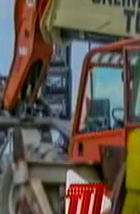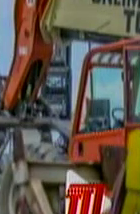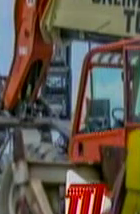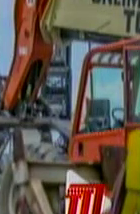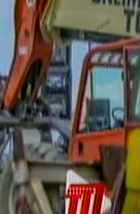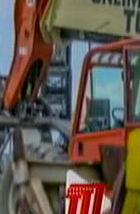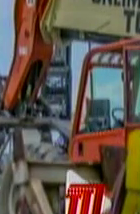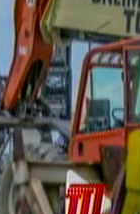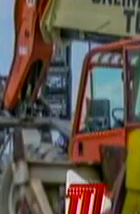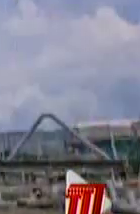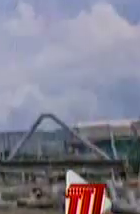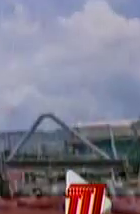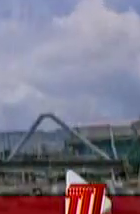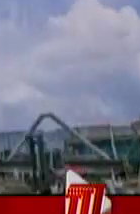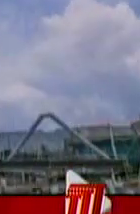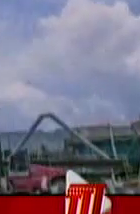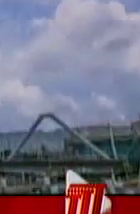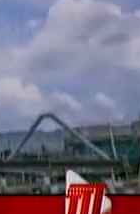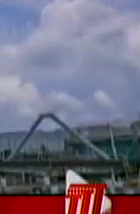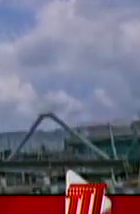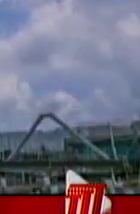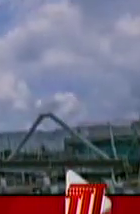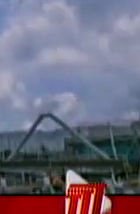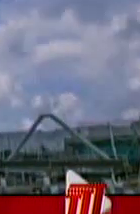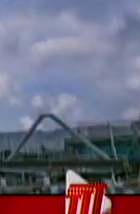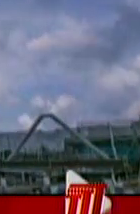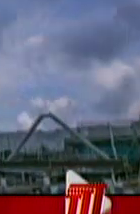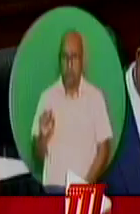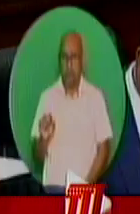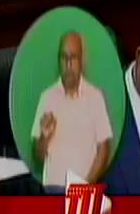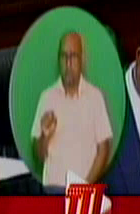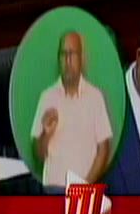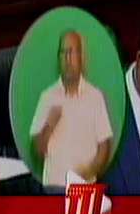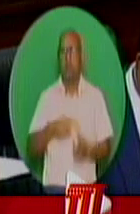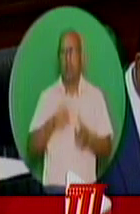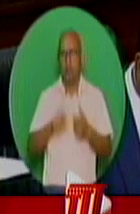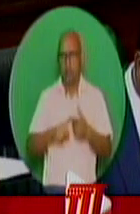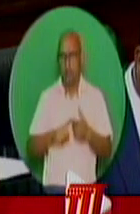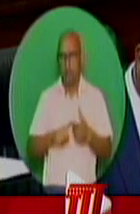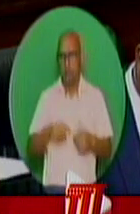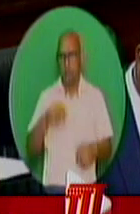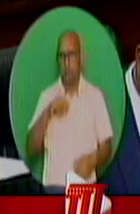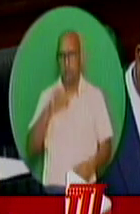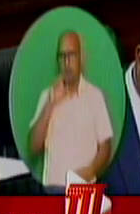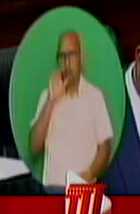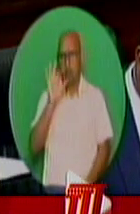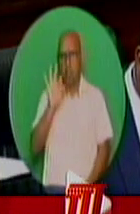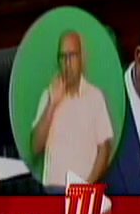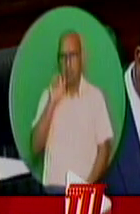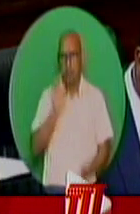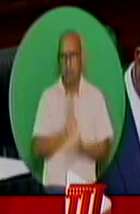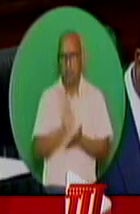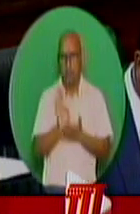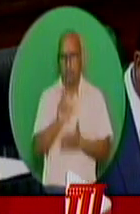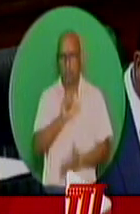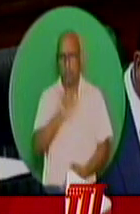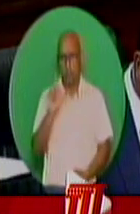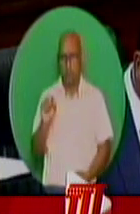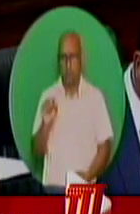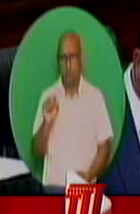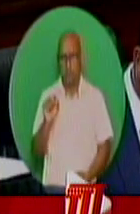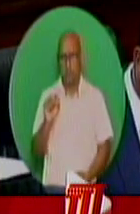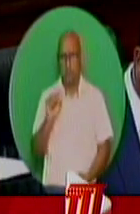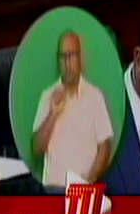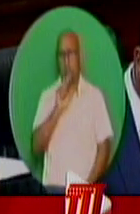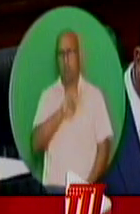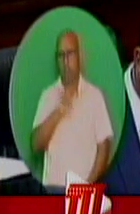as $19.53 billion in the year 2022. With the increase being driven by moderate increases in oil and gas